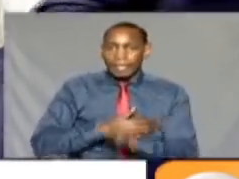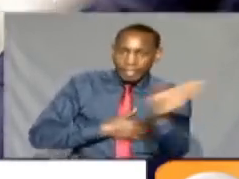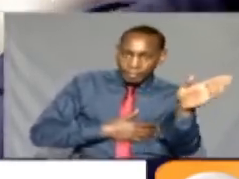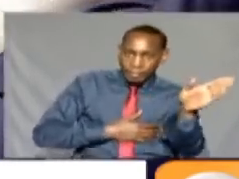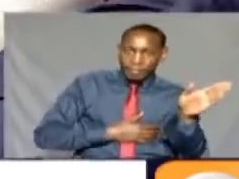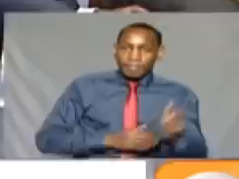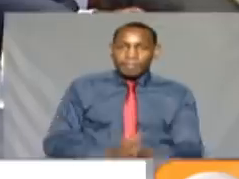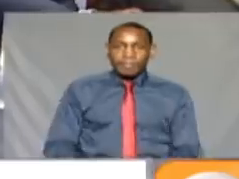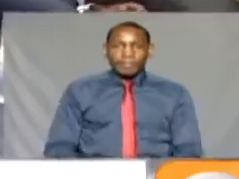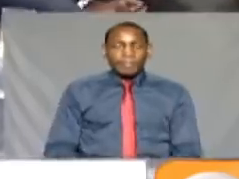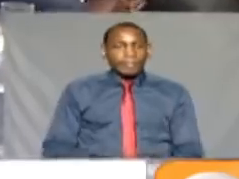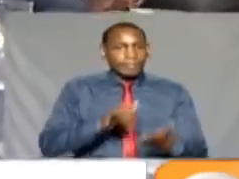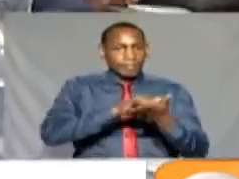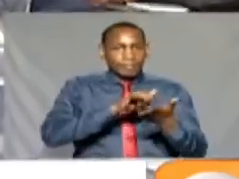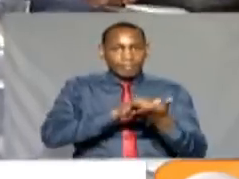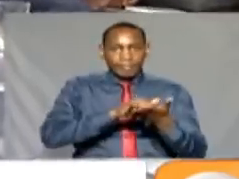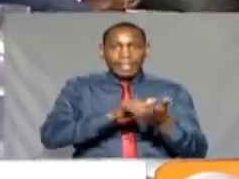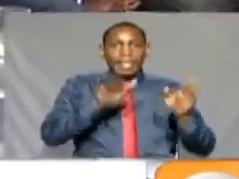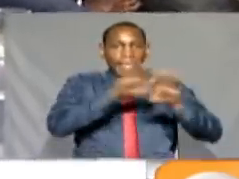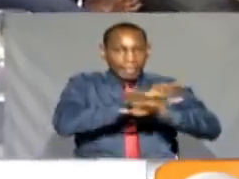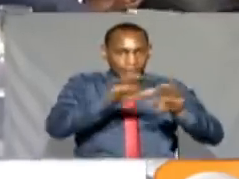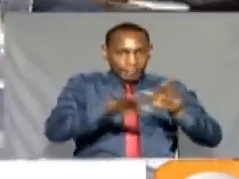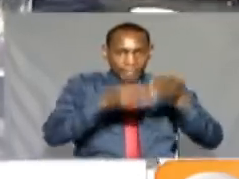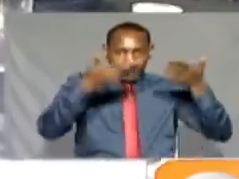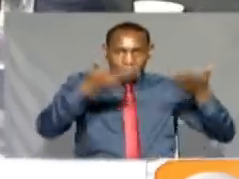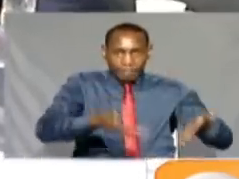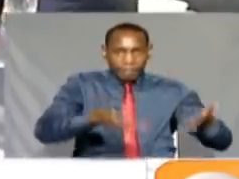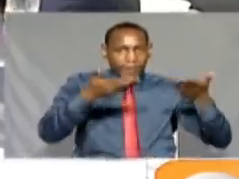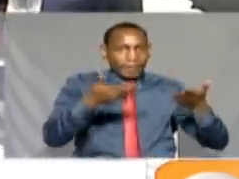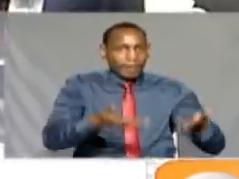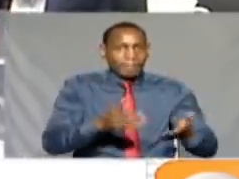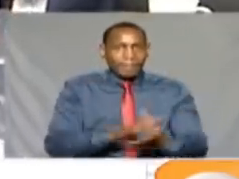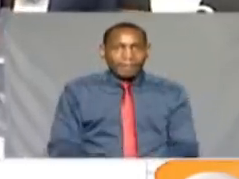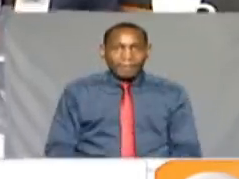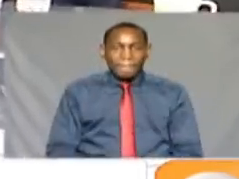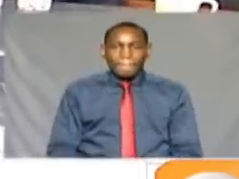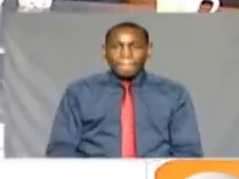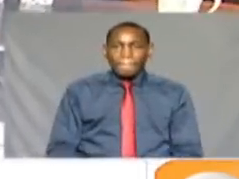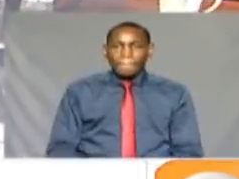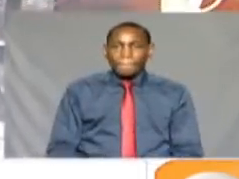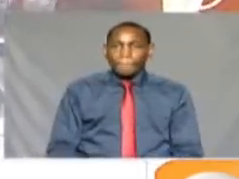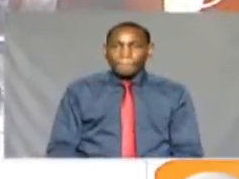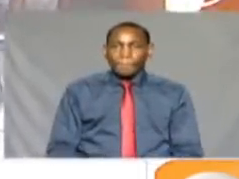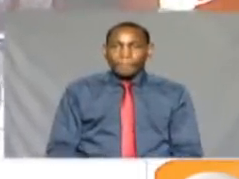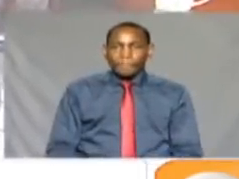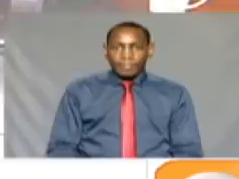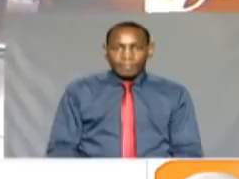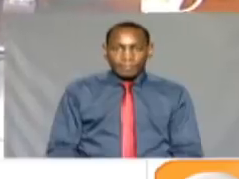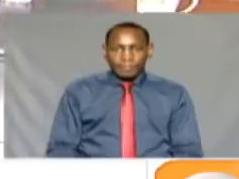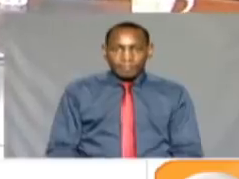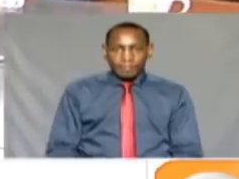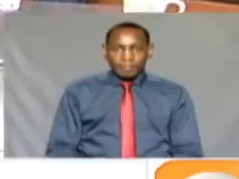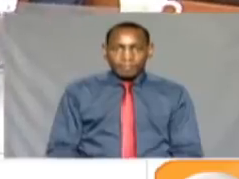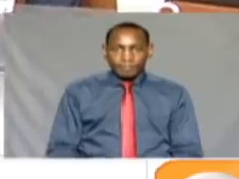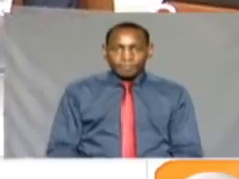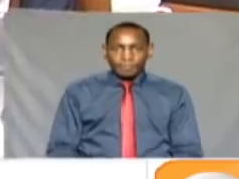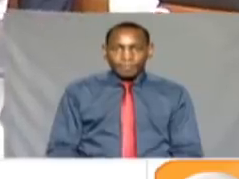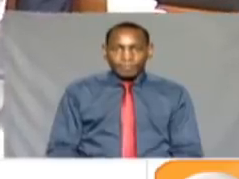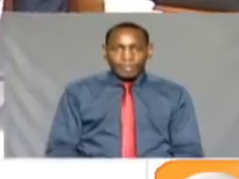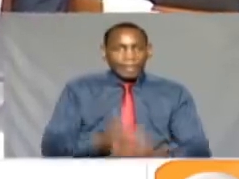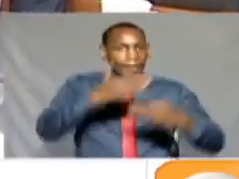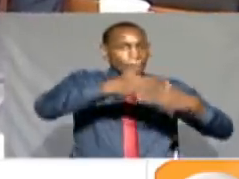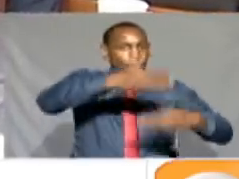Sorry, I forget. That's, you know, everything is here. So if you find any then peace within our